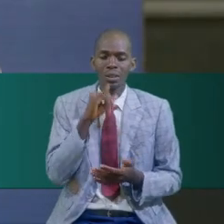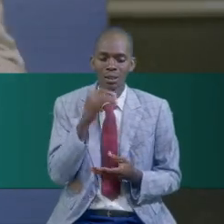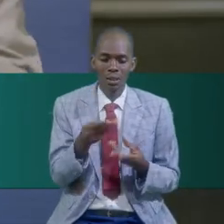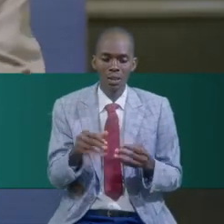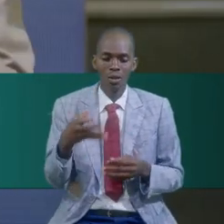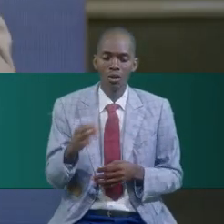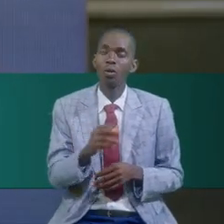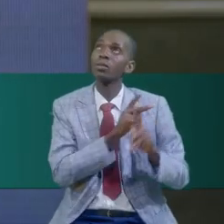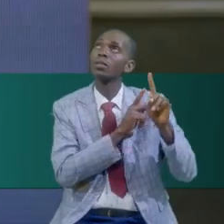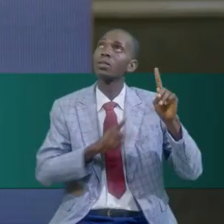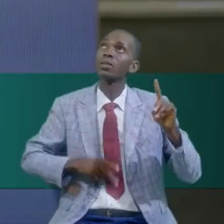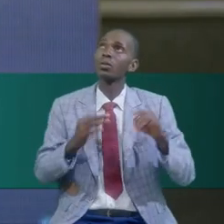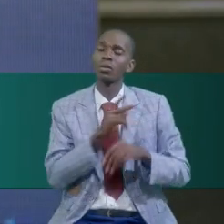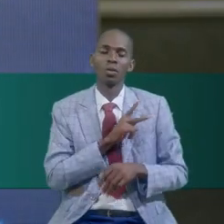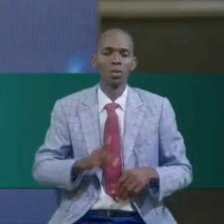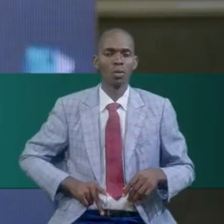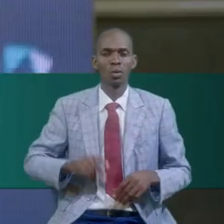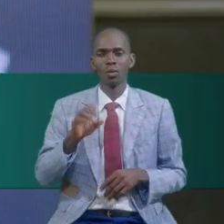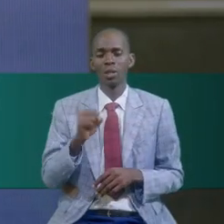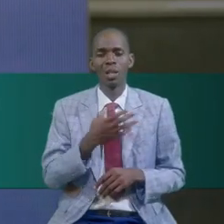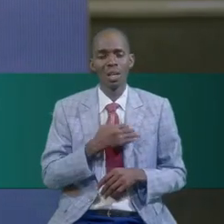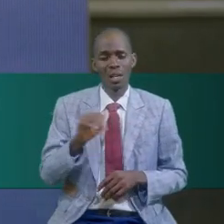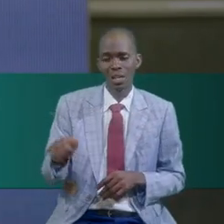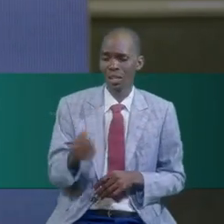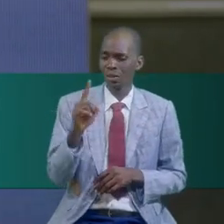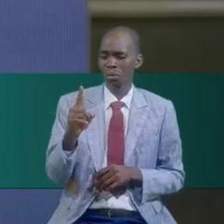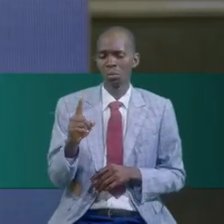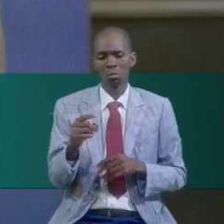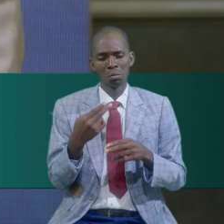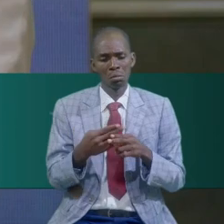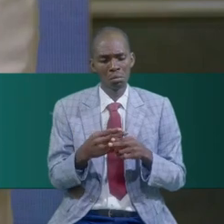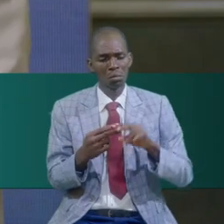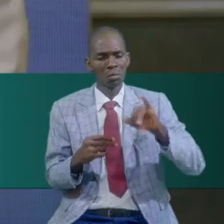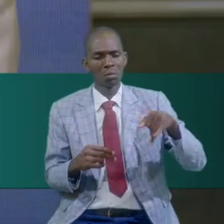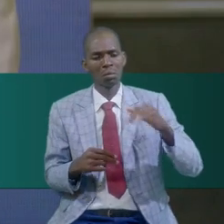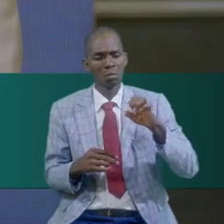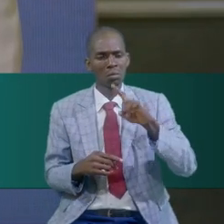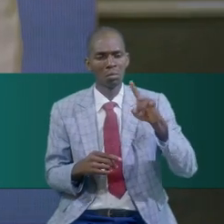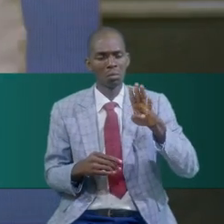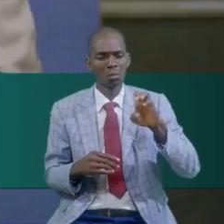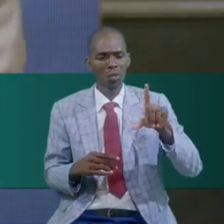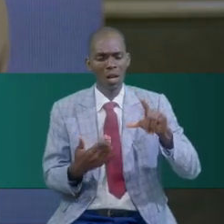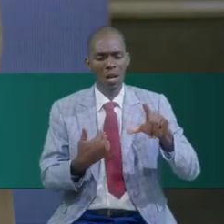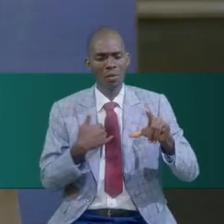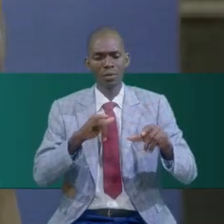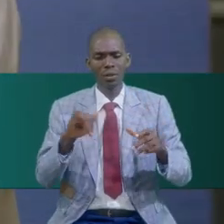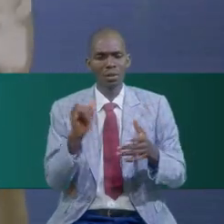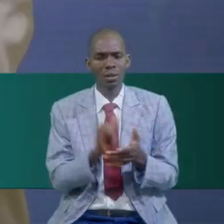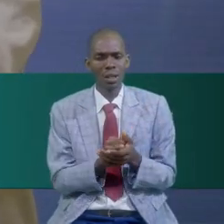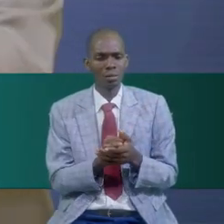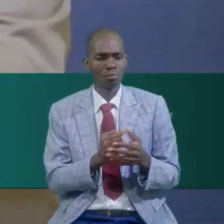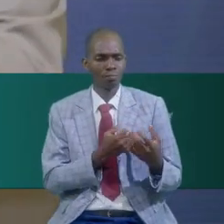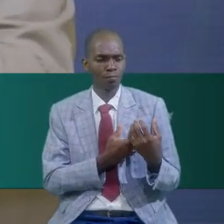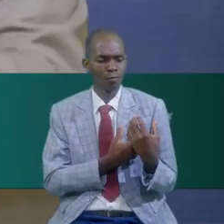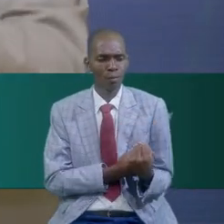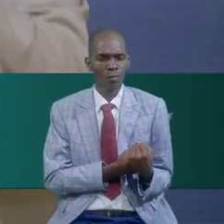Lords. And anyone, Jezebel, having the audacity to talk in